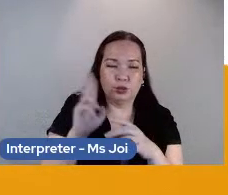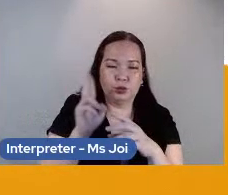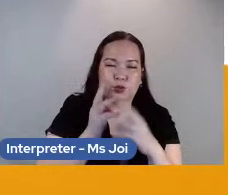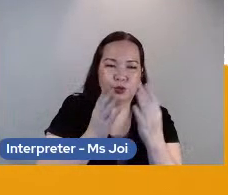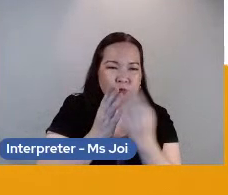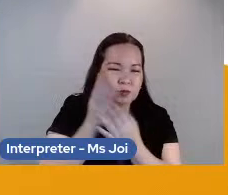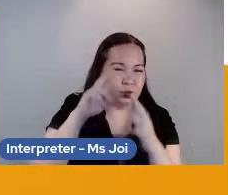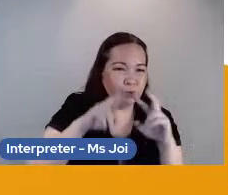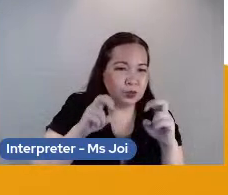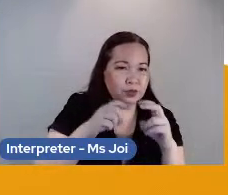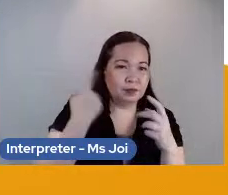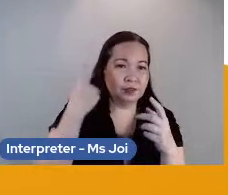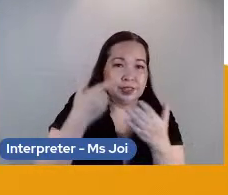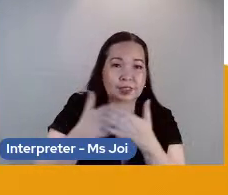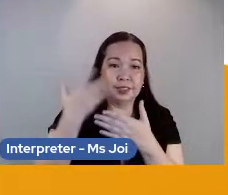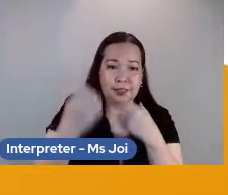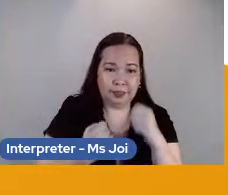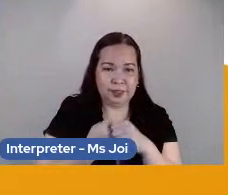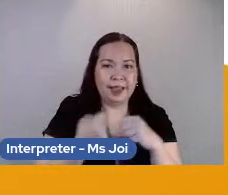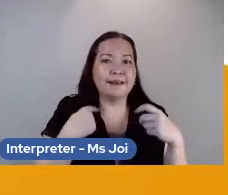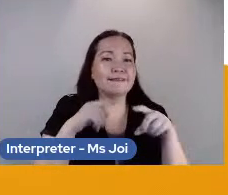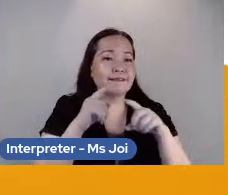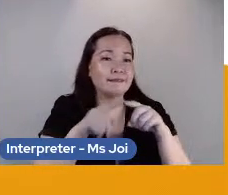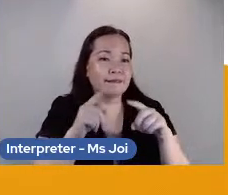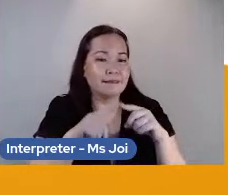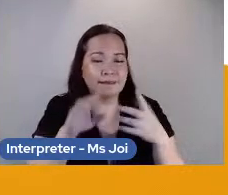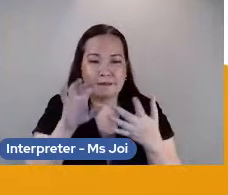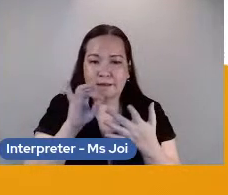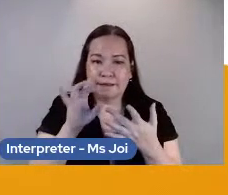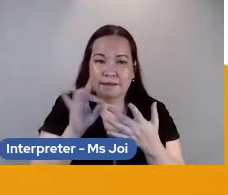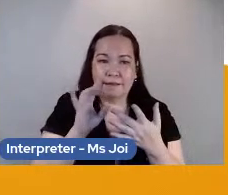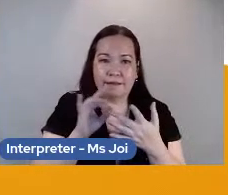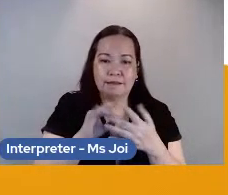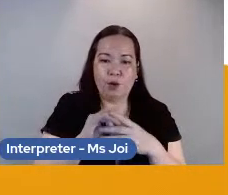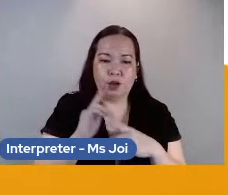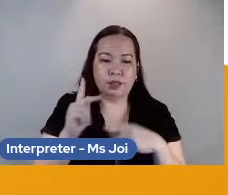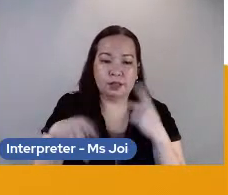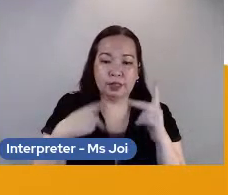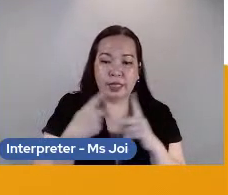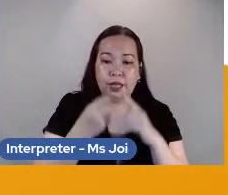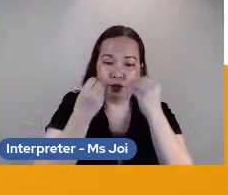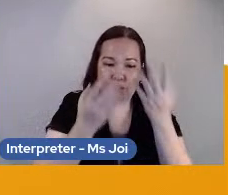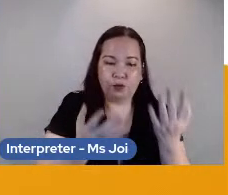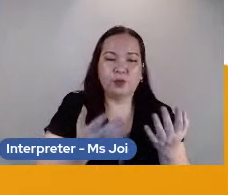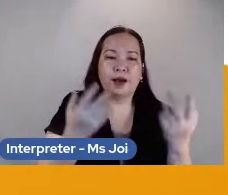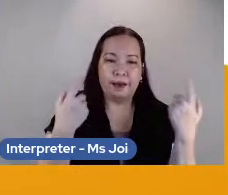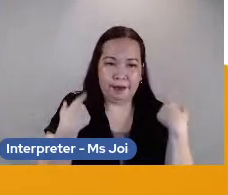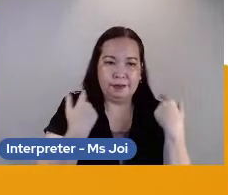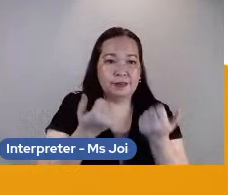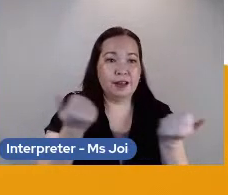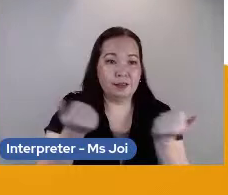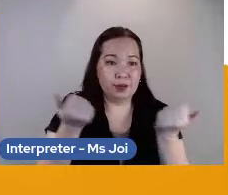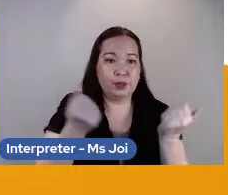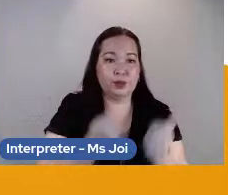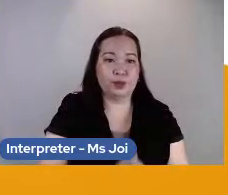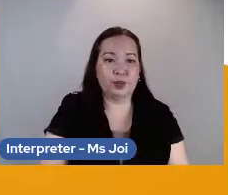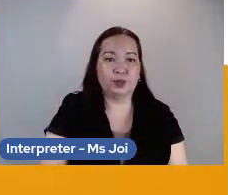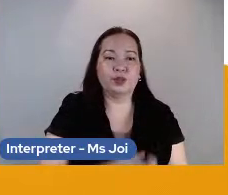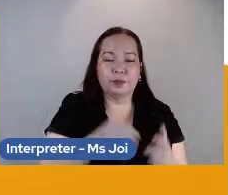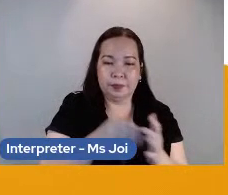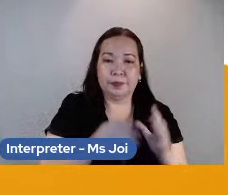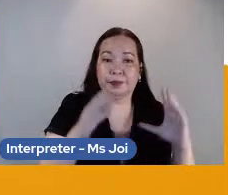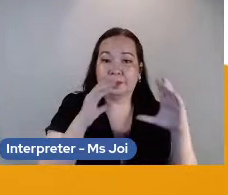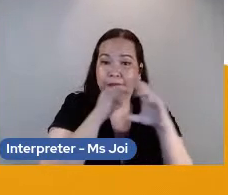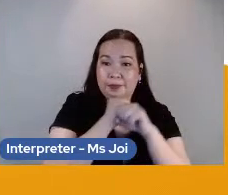there's lots of different options for the type of information that you can get via API. So again, just to summarize, you can